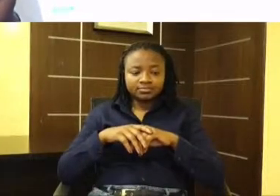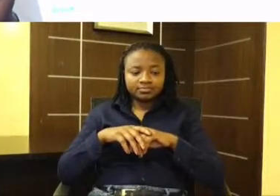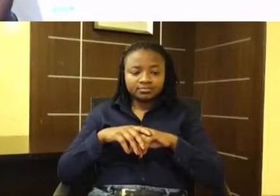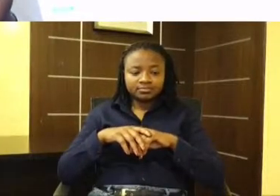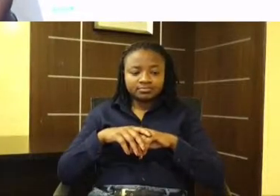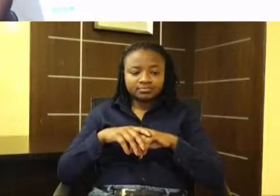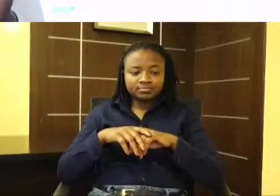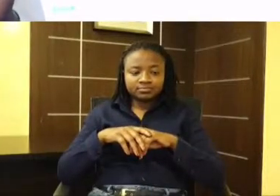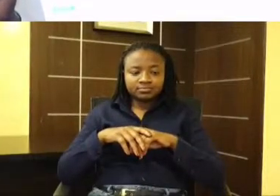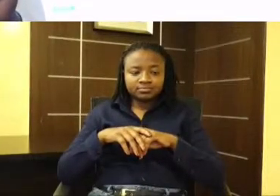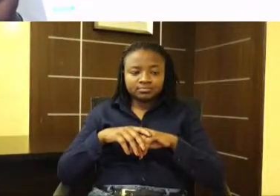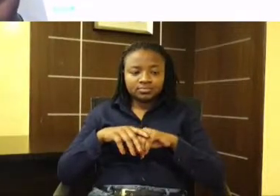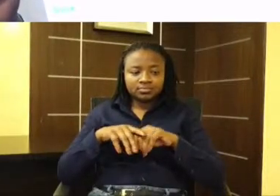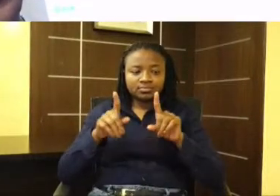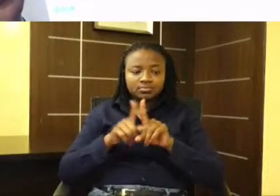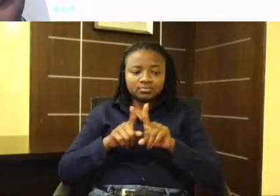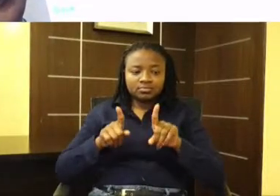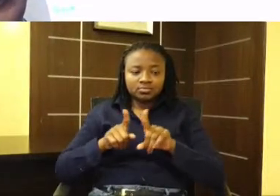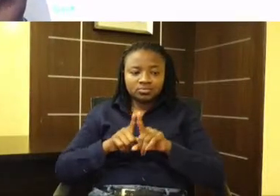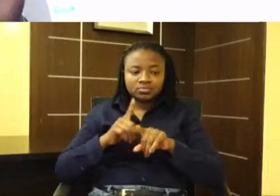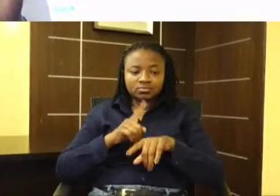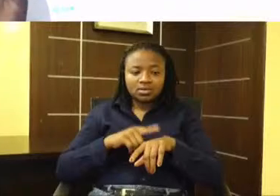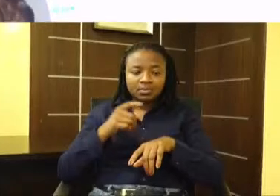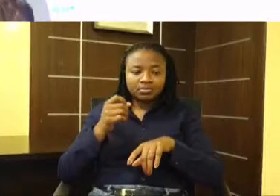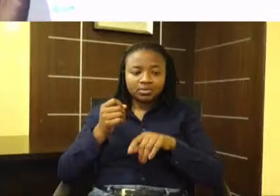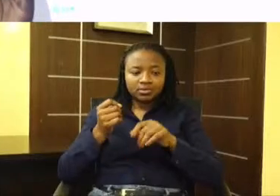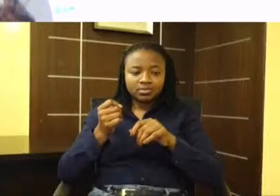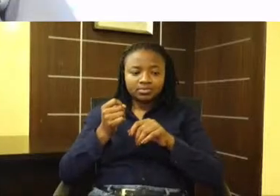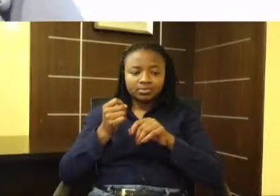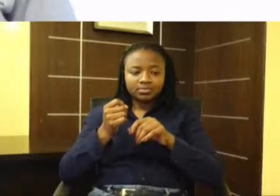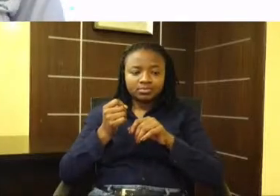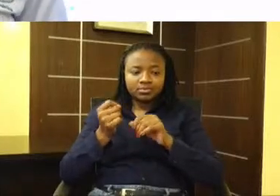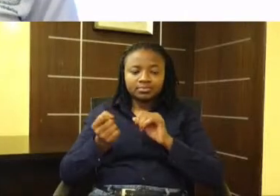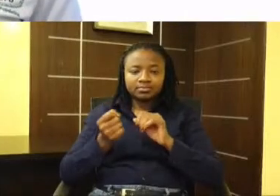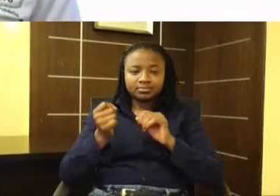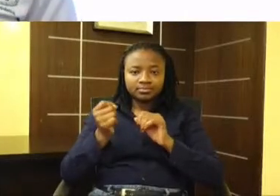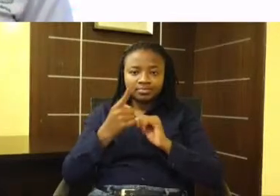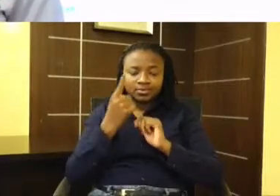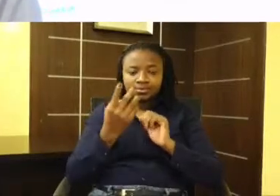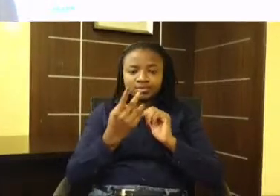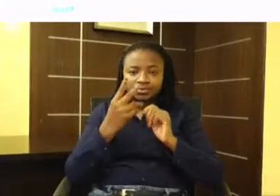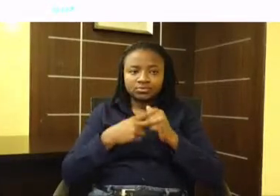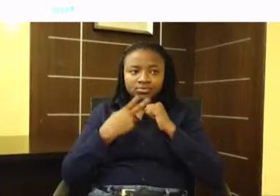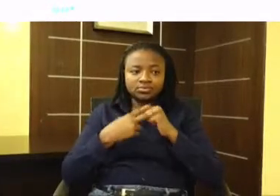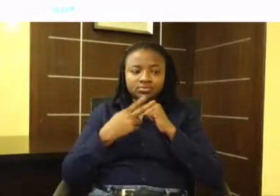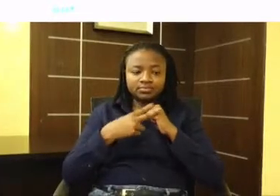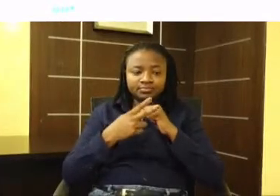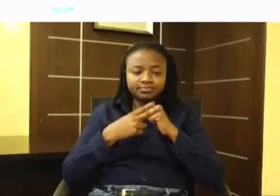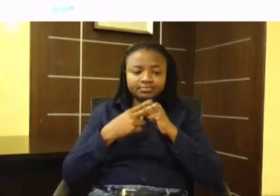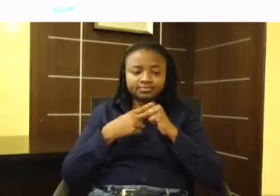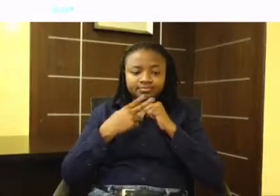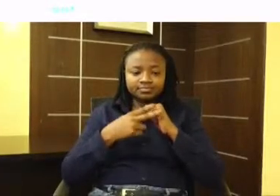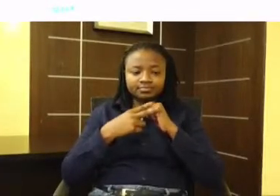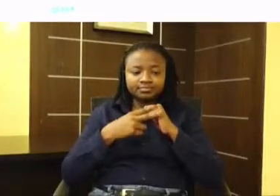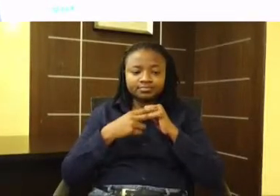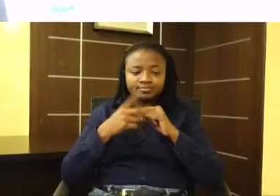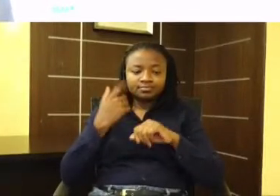that was July, mid-July. It was at the heat of